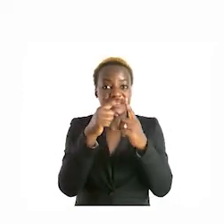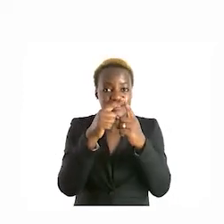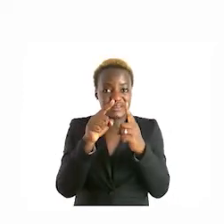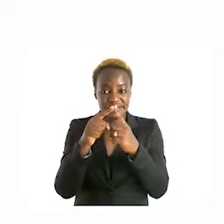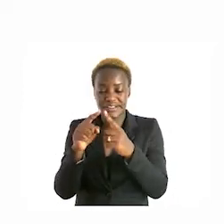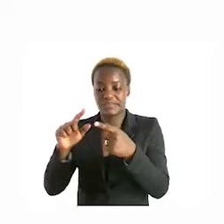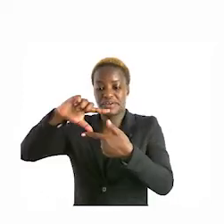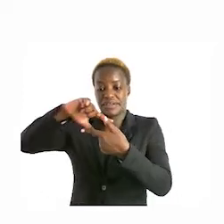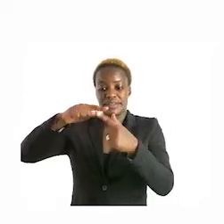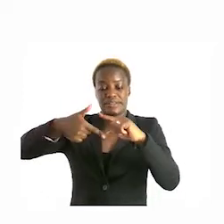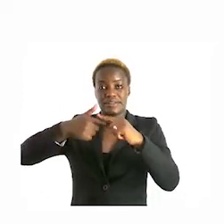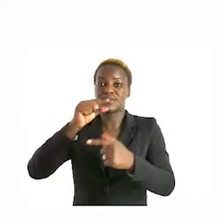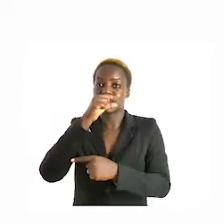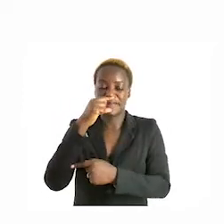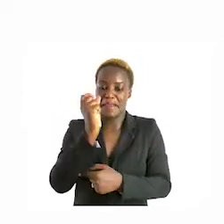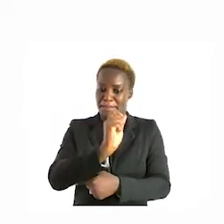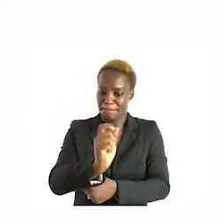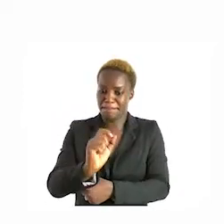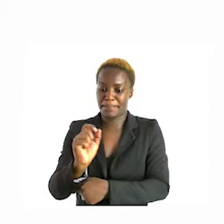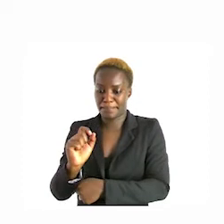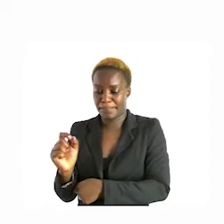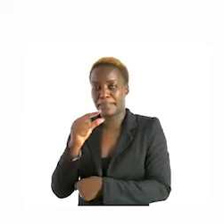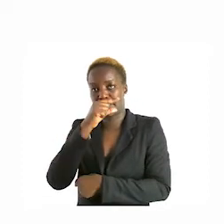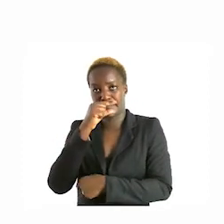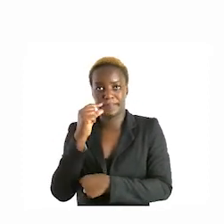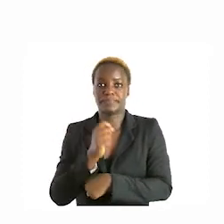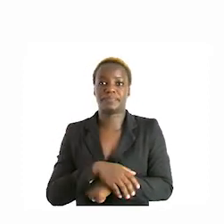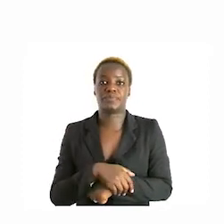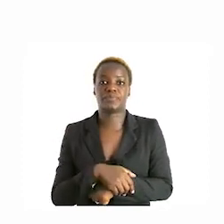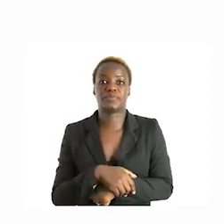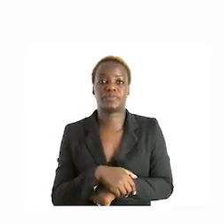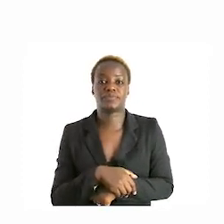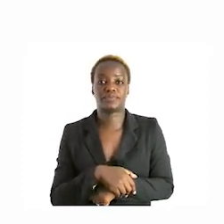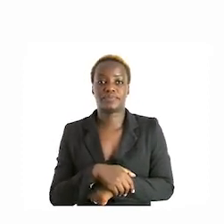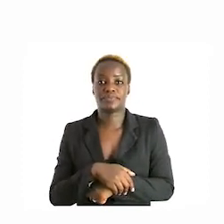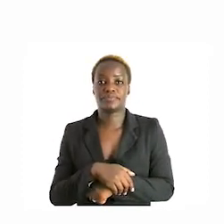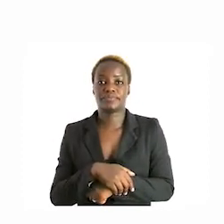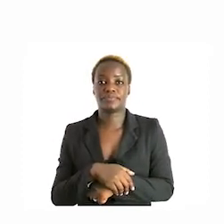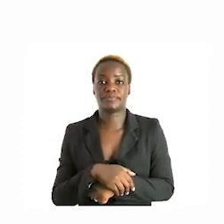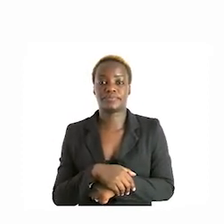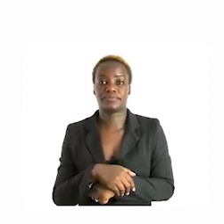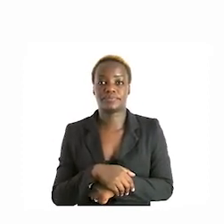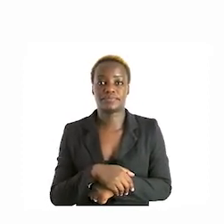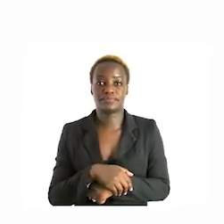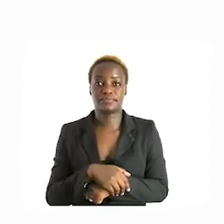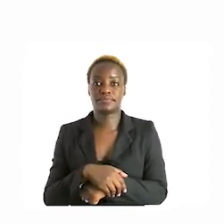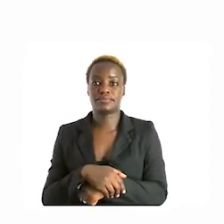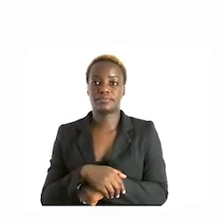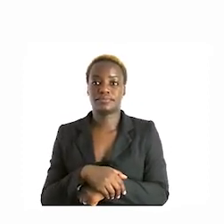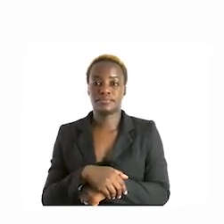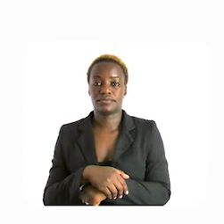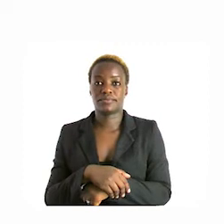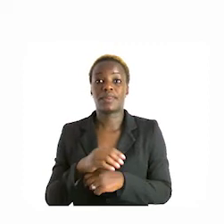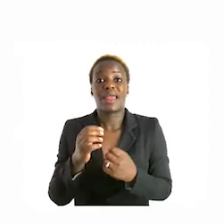all the shapes. Under each shape, there is a space provided for you to write the shapes, the names of the shapes, as